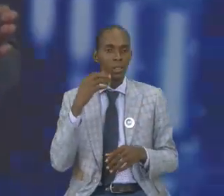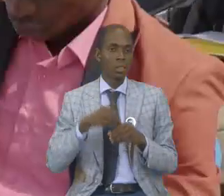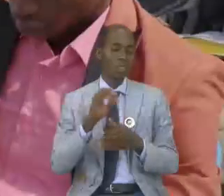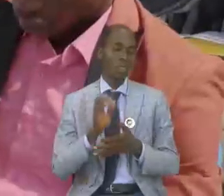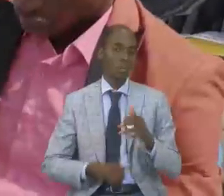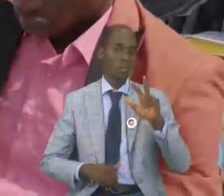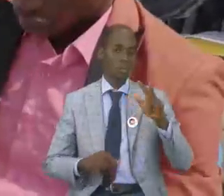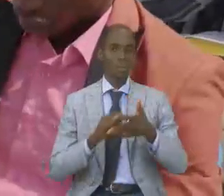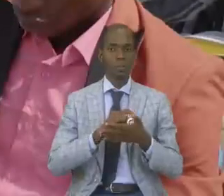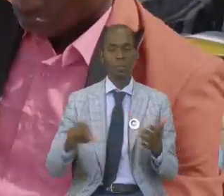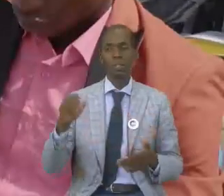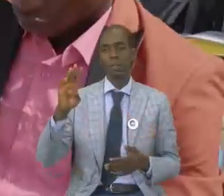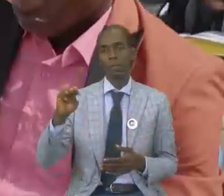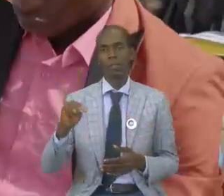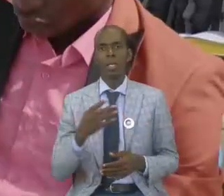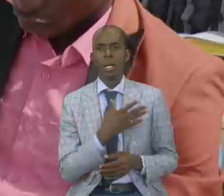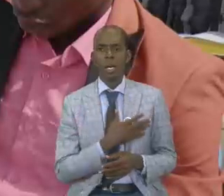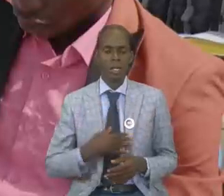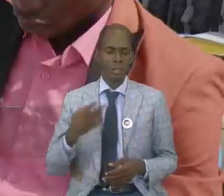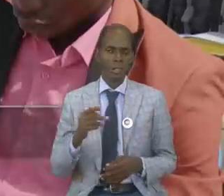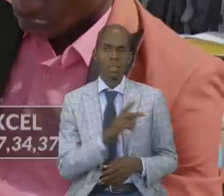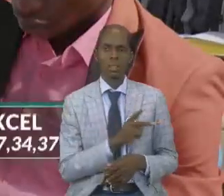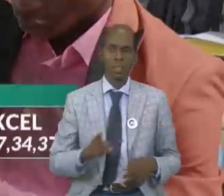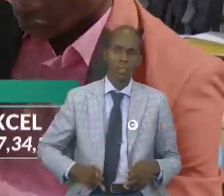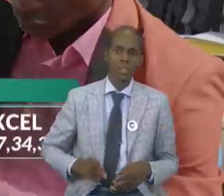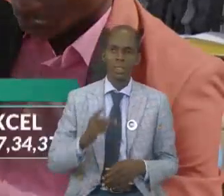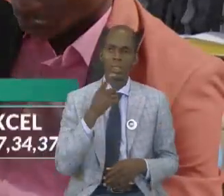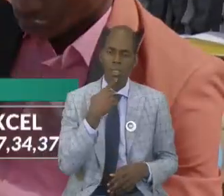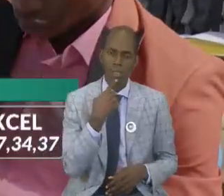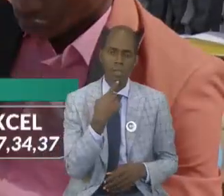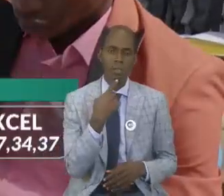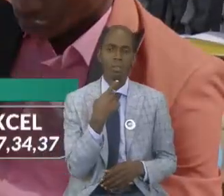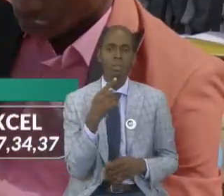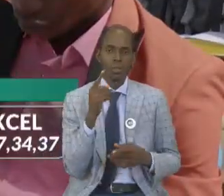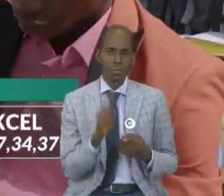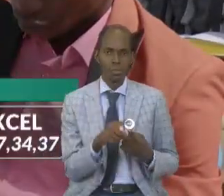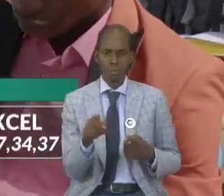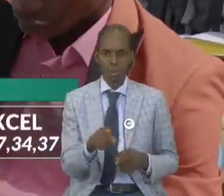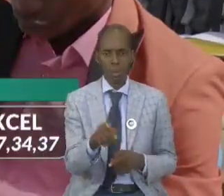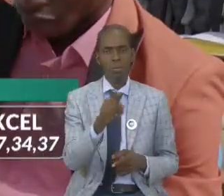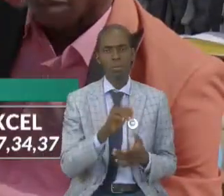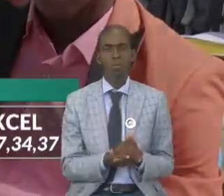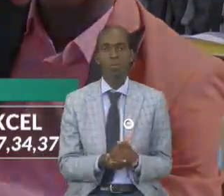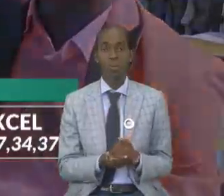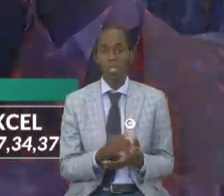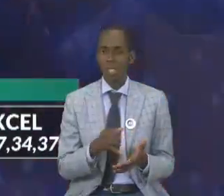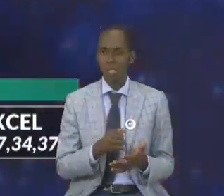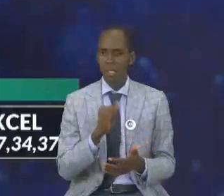14. Nebuchadnezzar spake and said unto them, is it